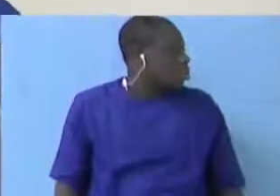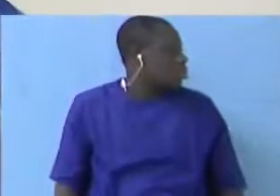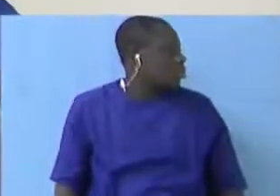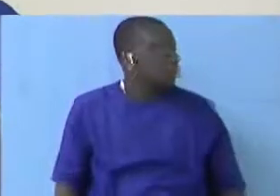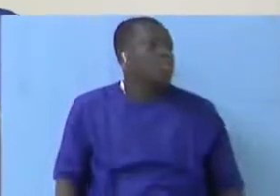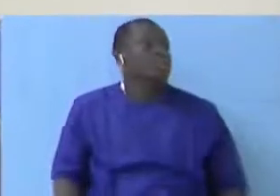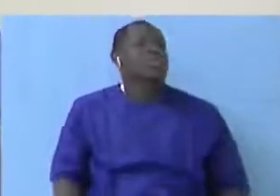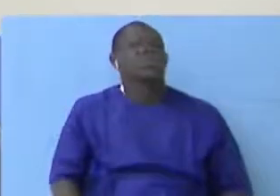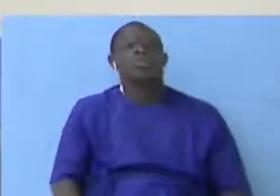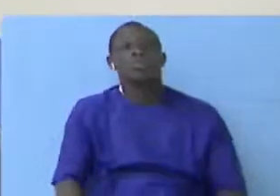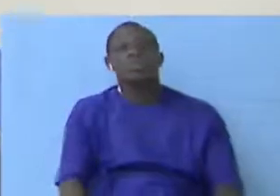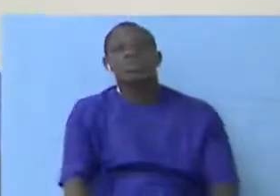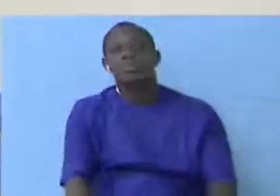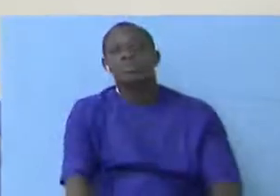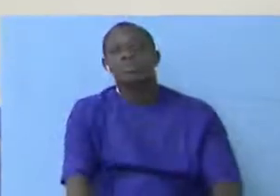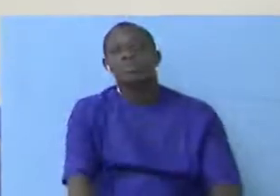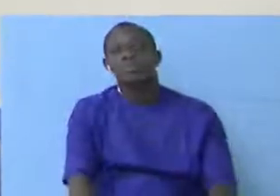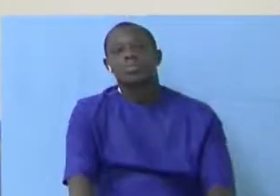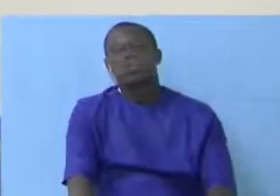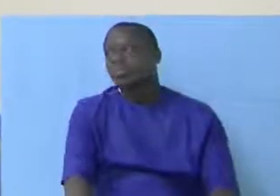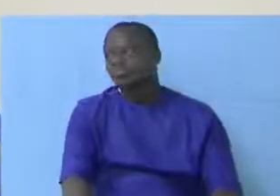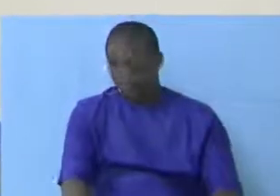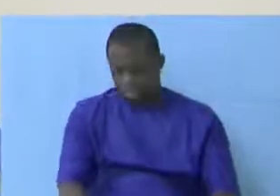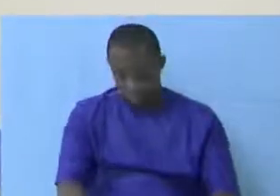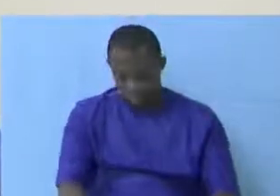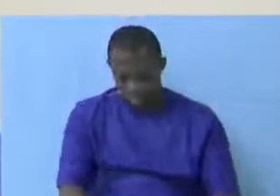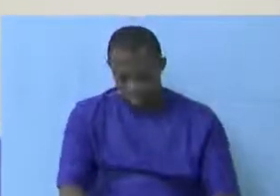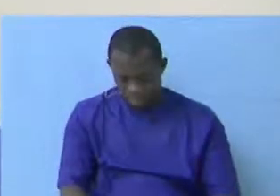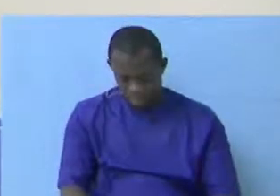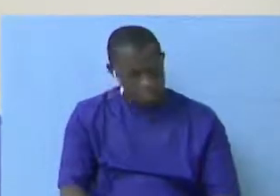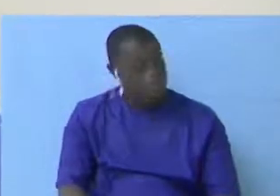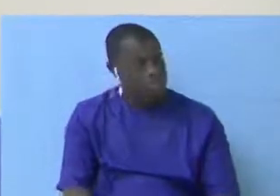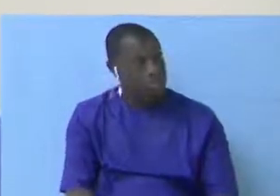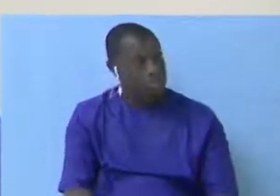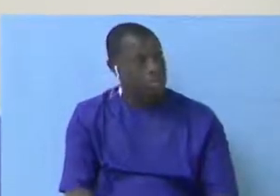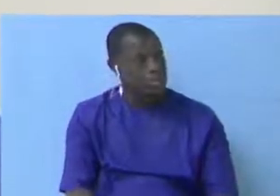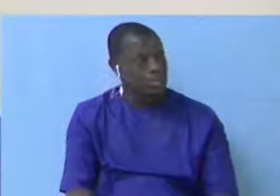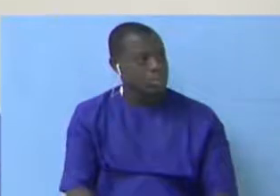We have to allow for interpretation. In not full.